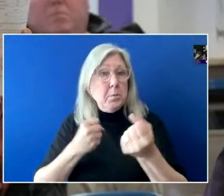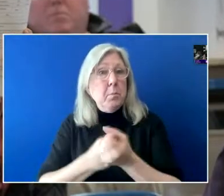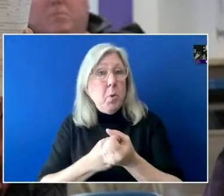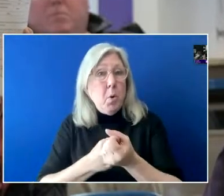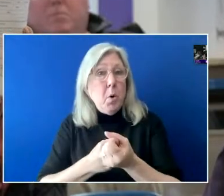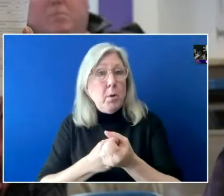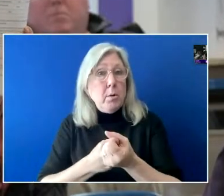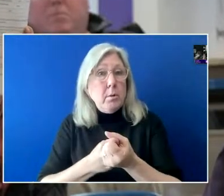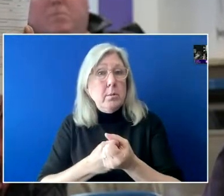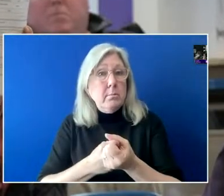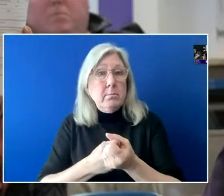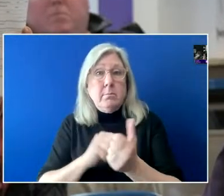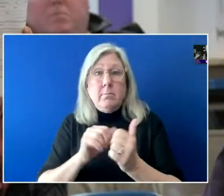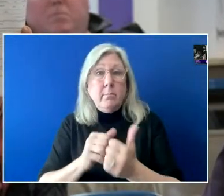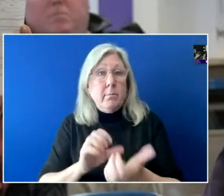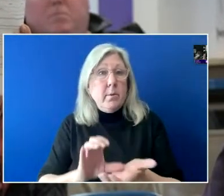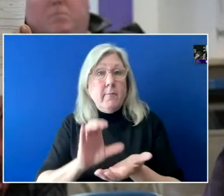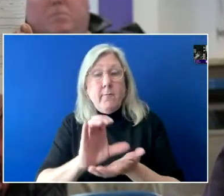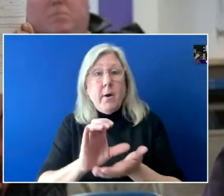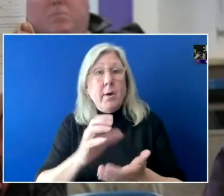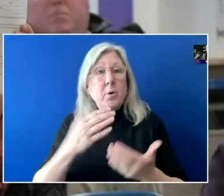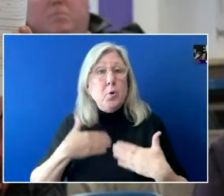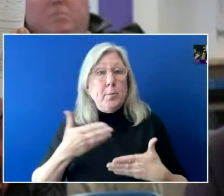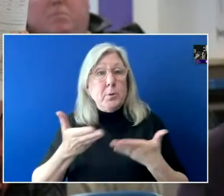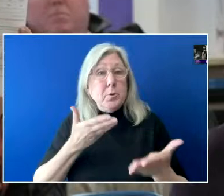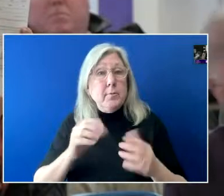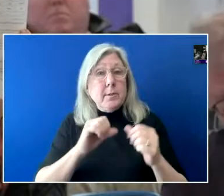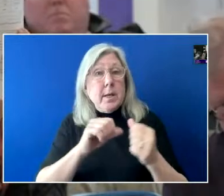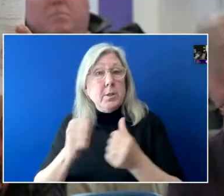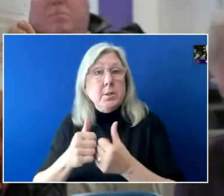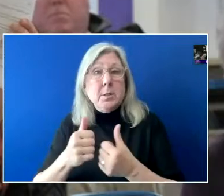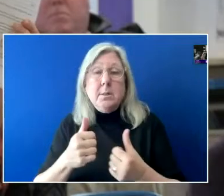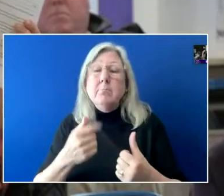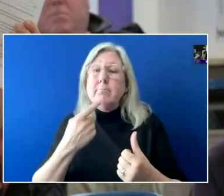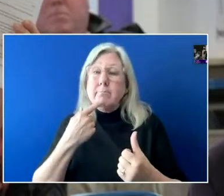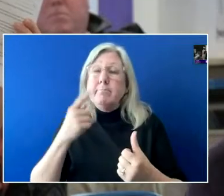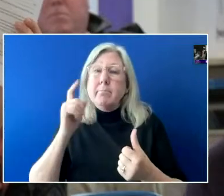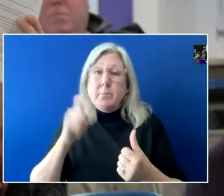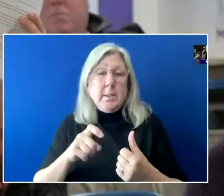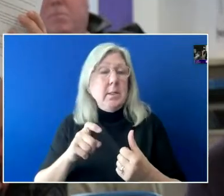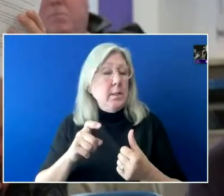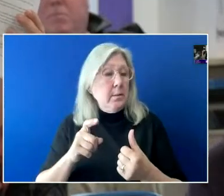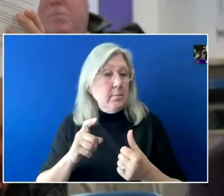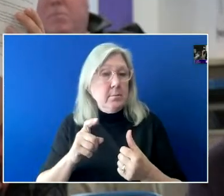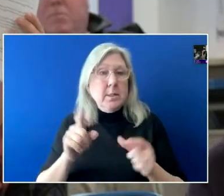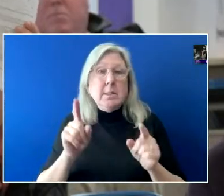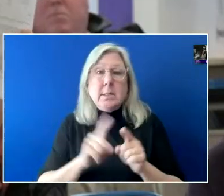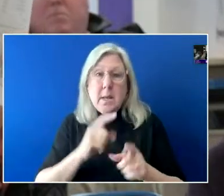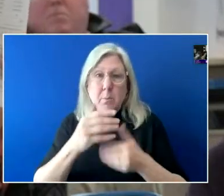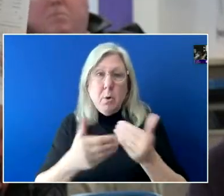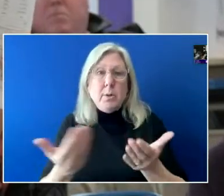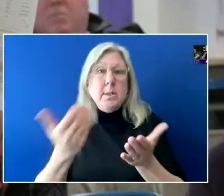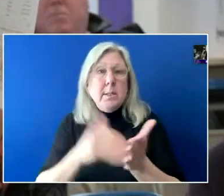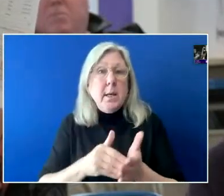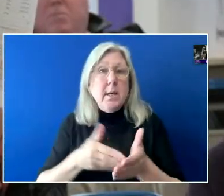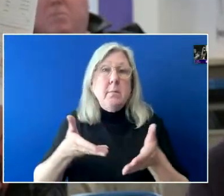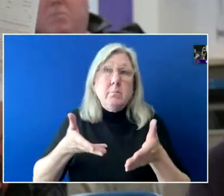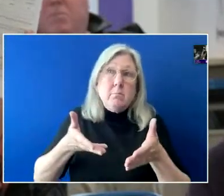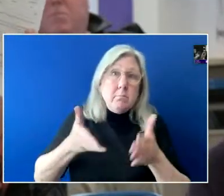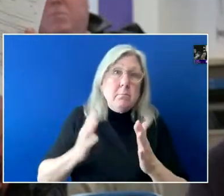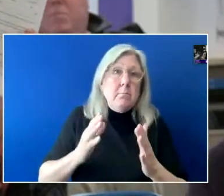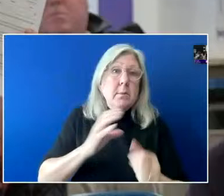human service agencies then I would say that we need to do the same process again and allowed the committee the ability to spend up to